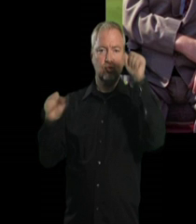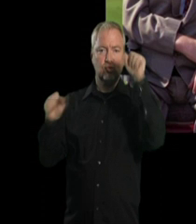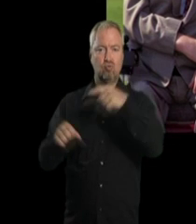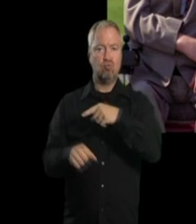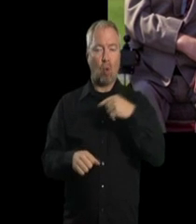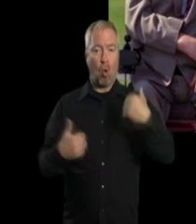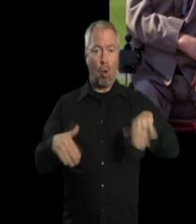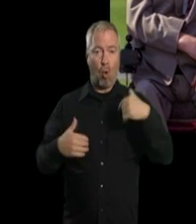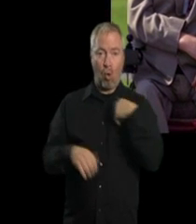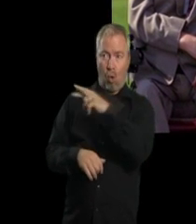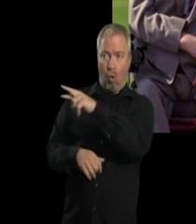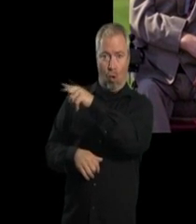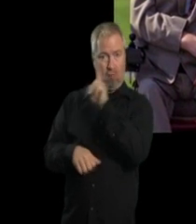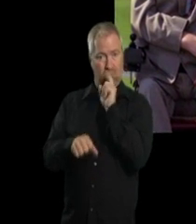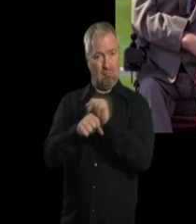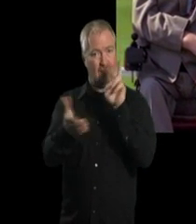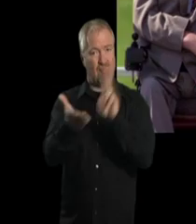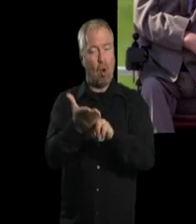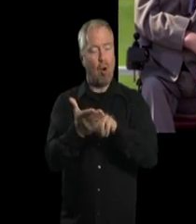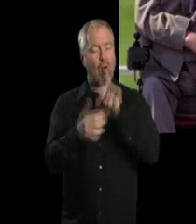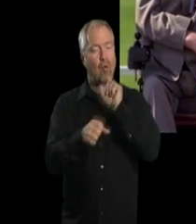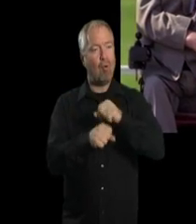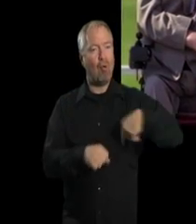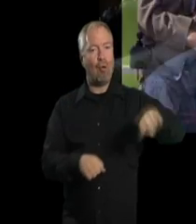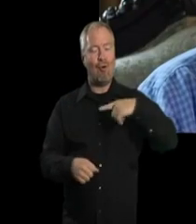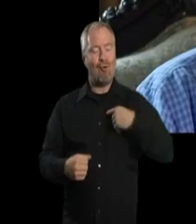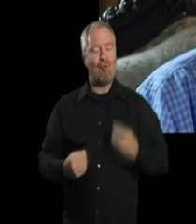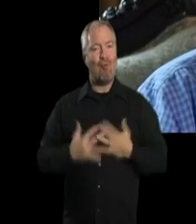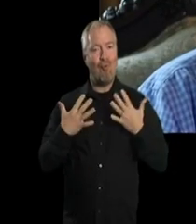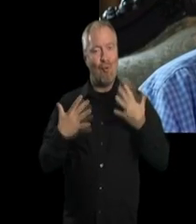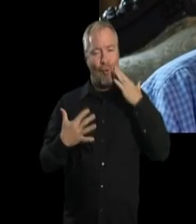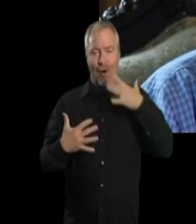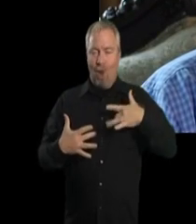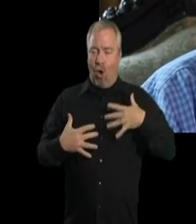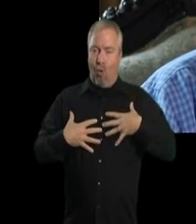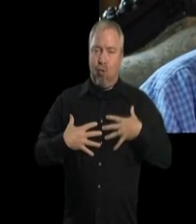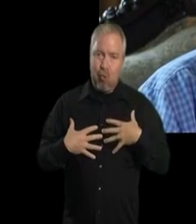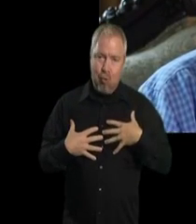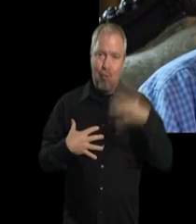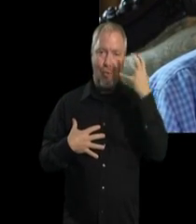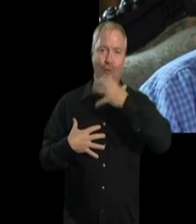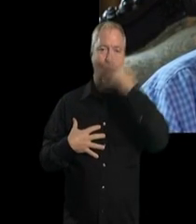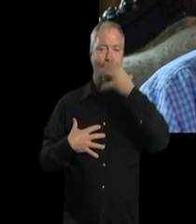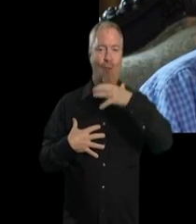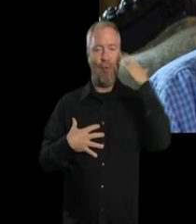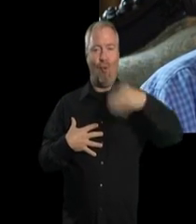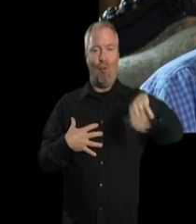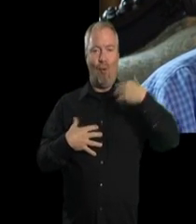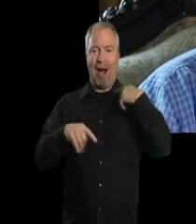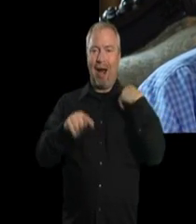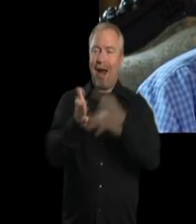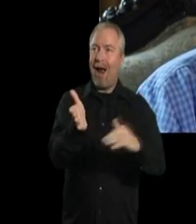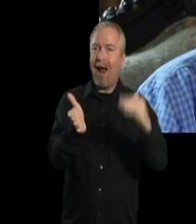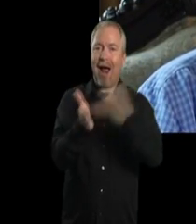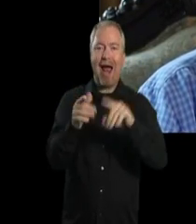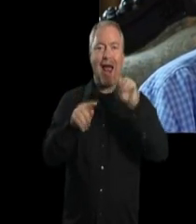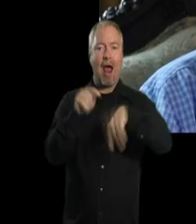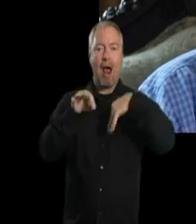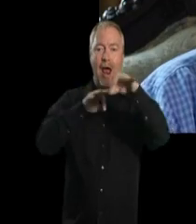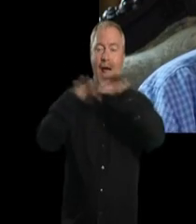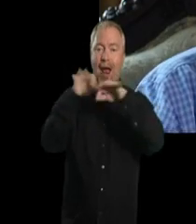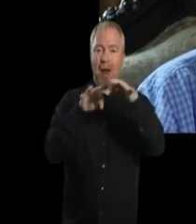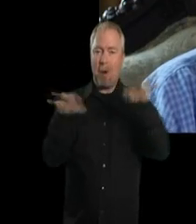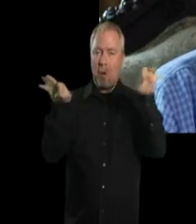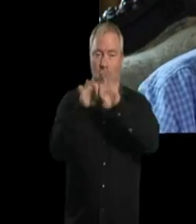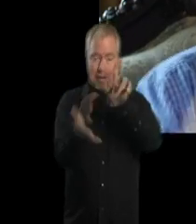act. And I think he said as much at the signing. There was more emotion in this than anything else. And it